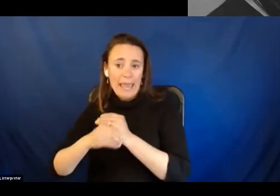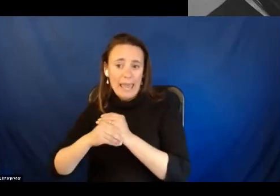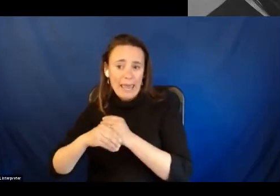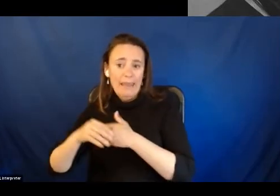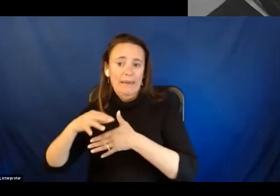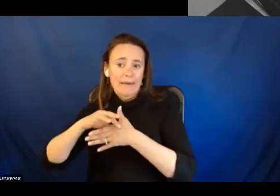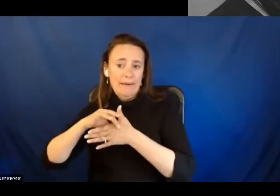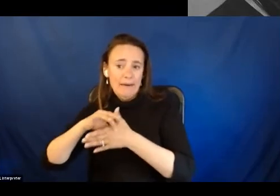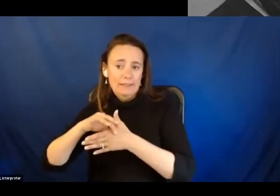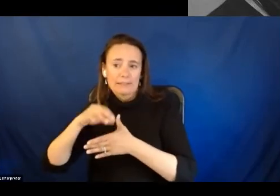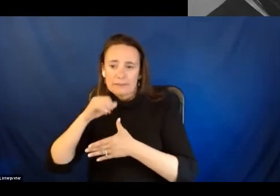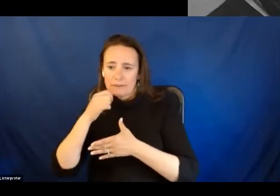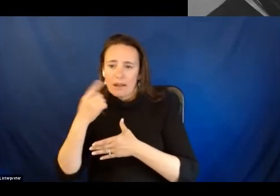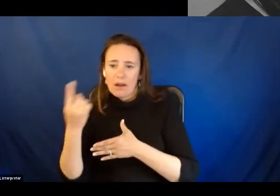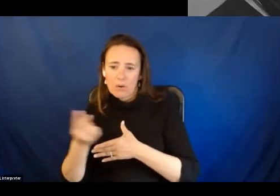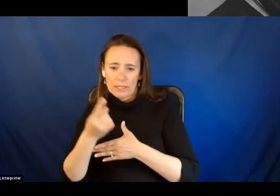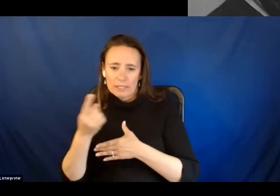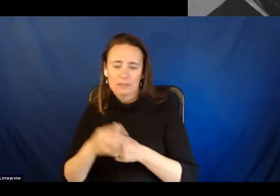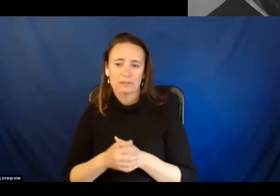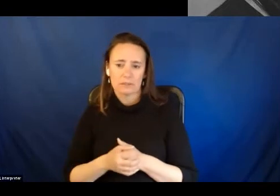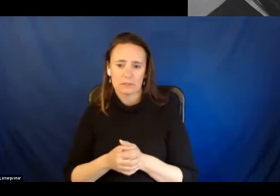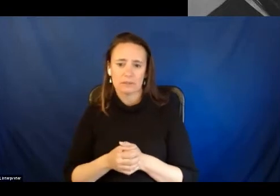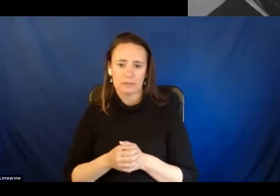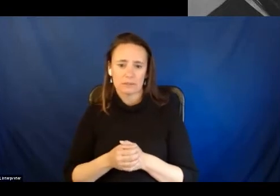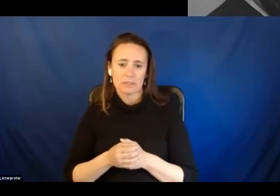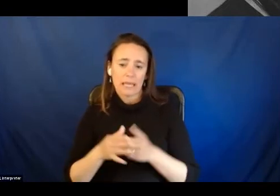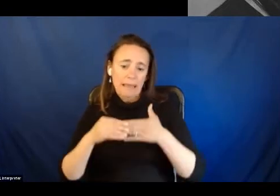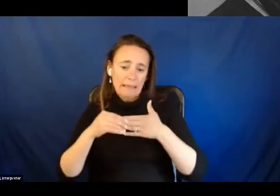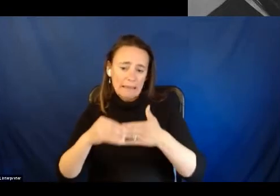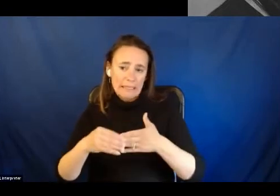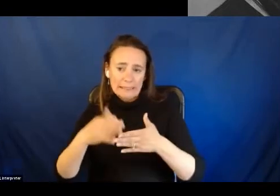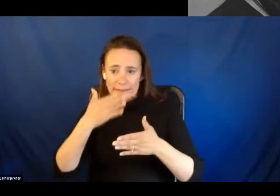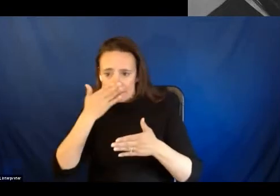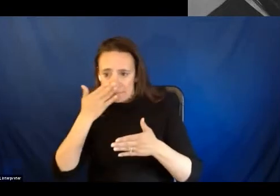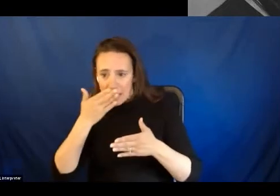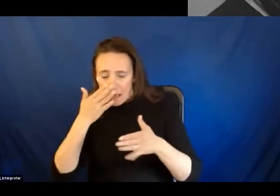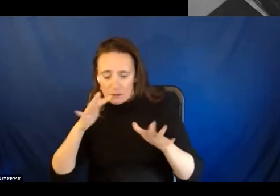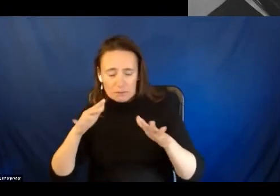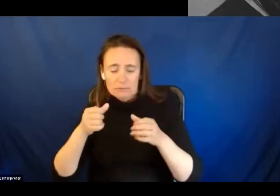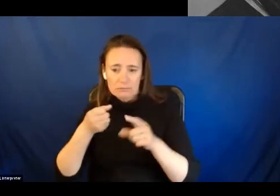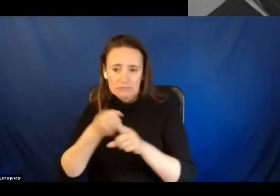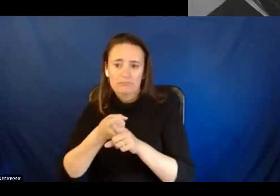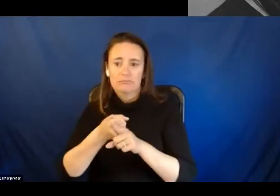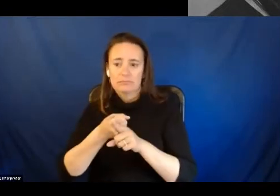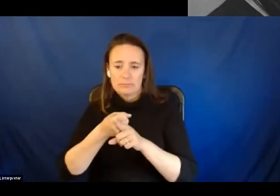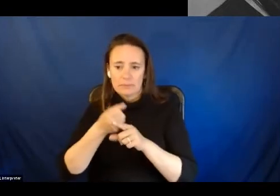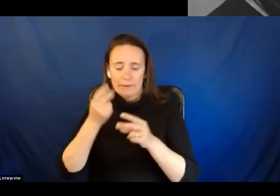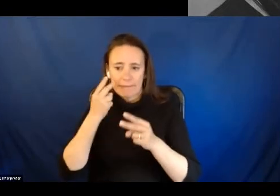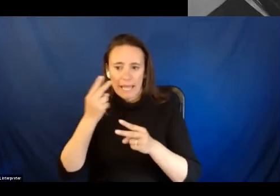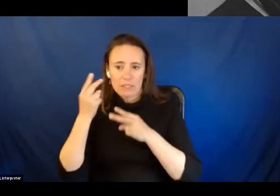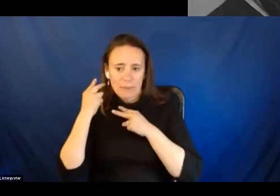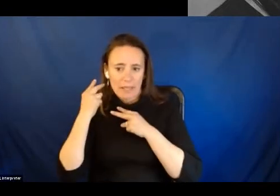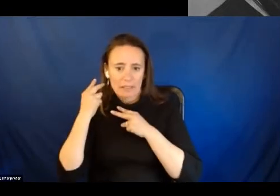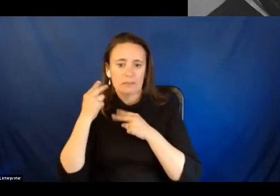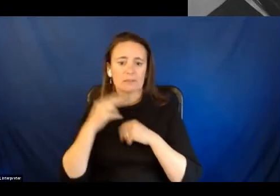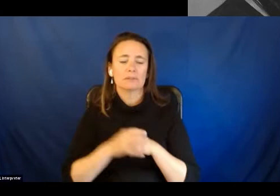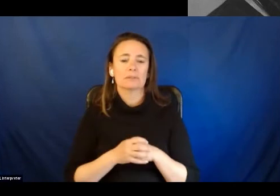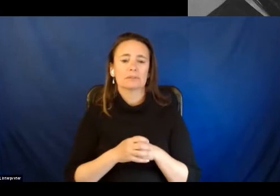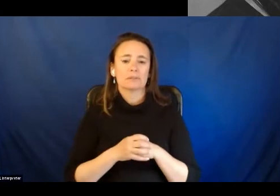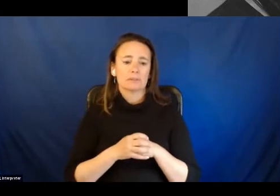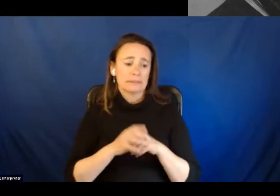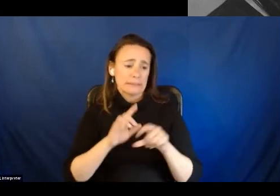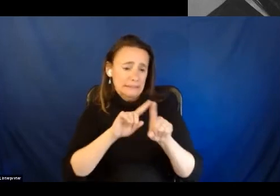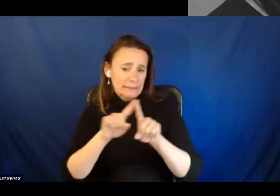happens. This can lead to those different smells triggering someone into a flashback. It can be different places. It can be